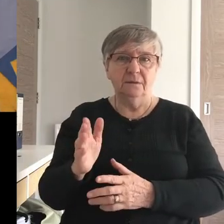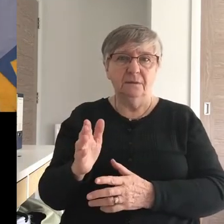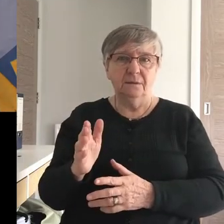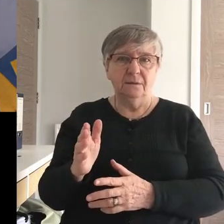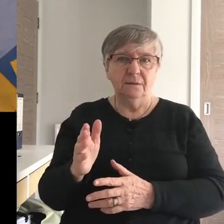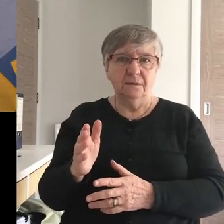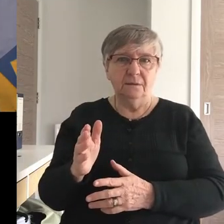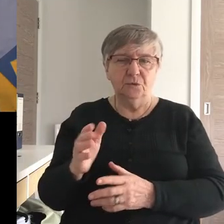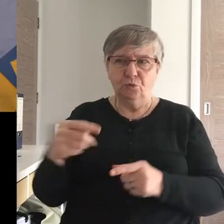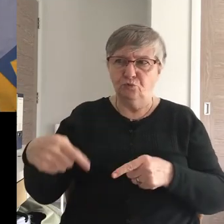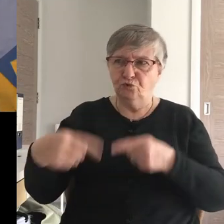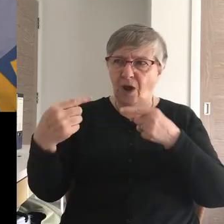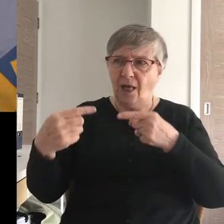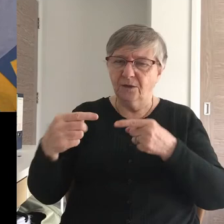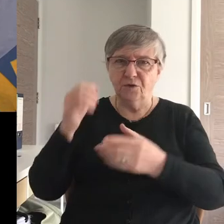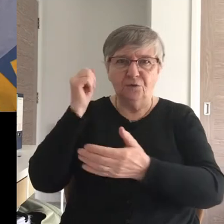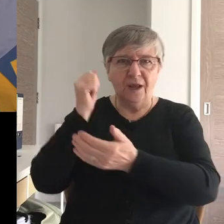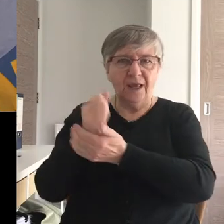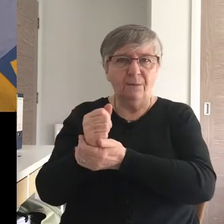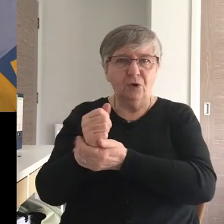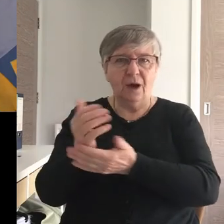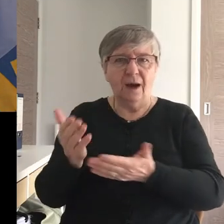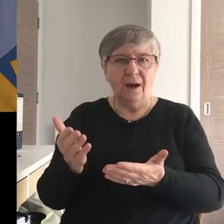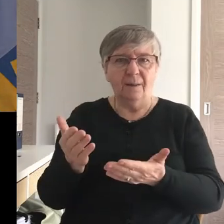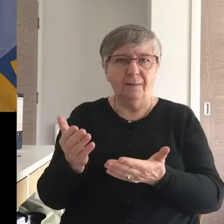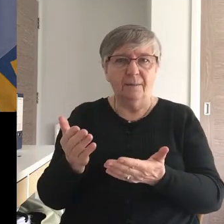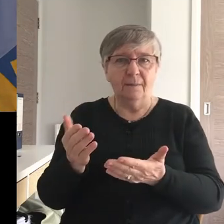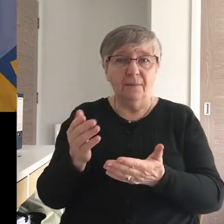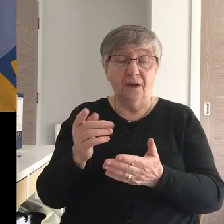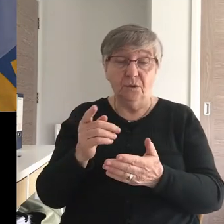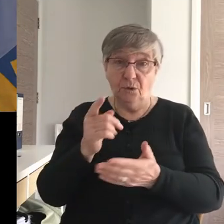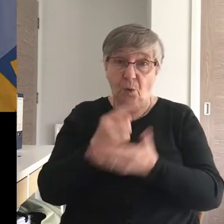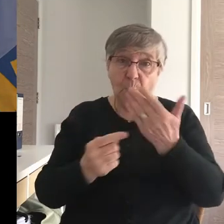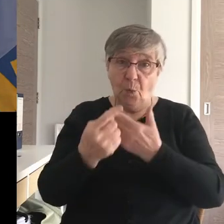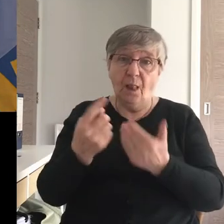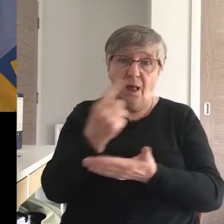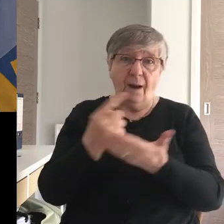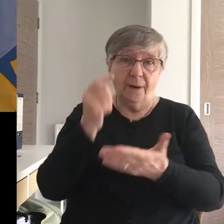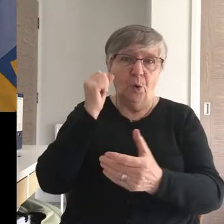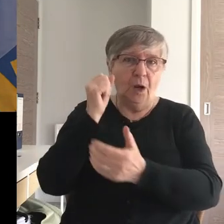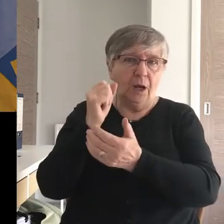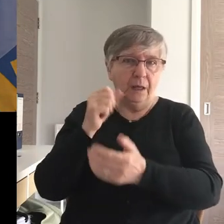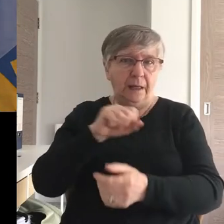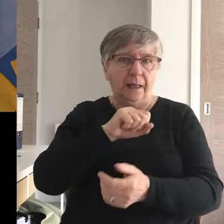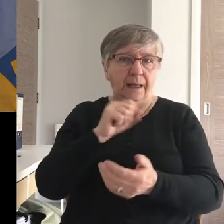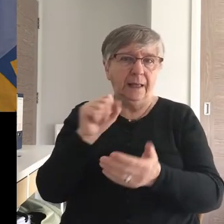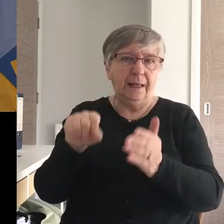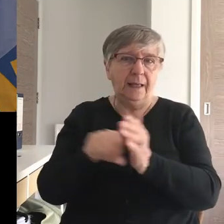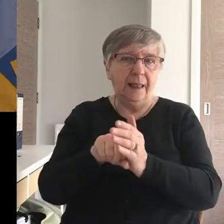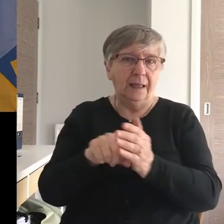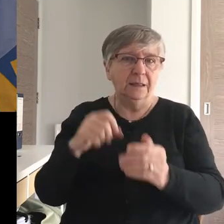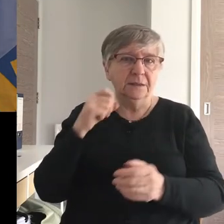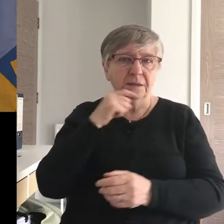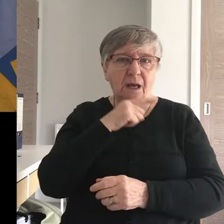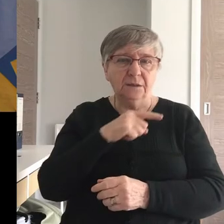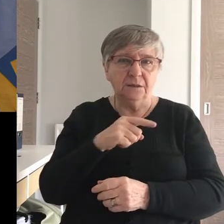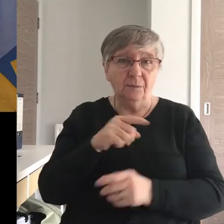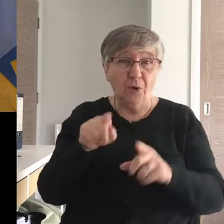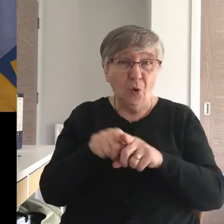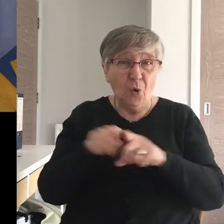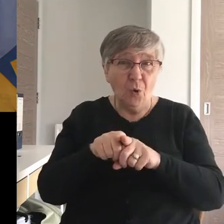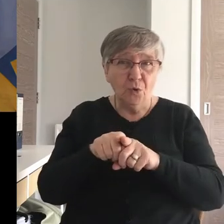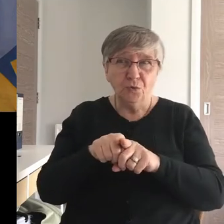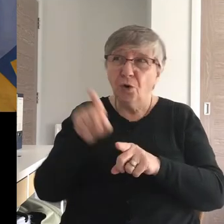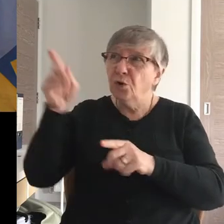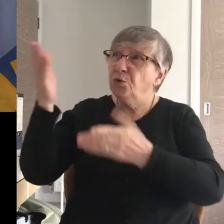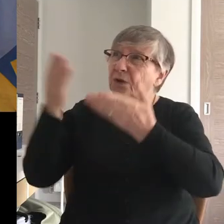And so the challenge for Abraham is not just about killing his own son, which is big enough, but also, you've